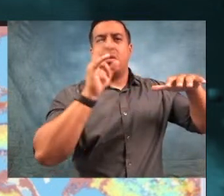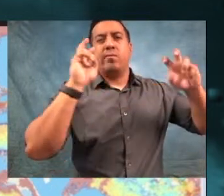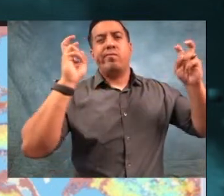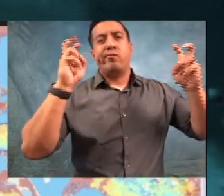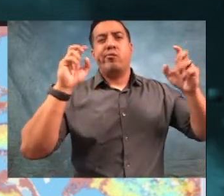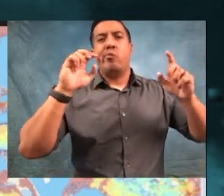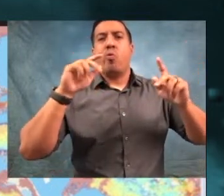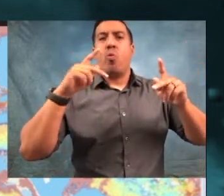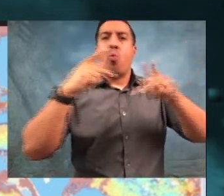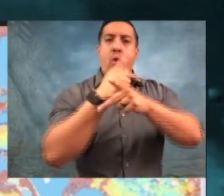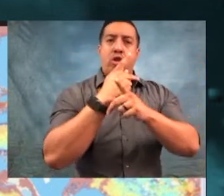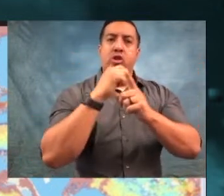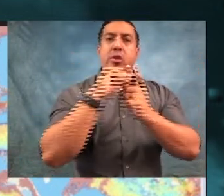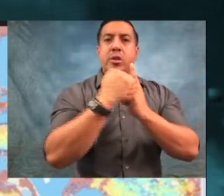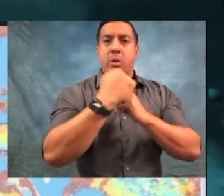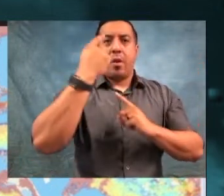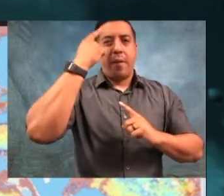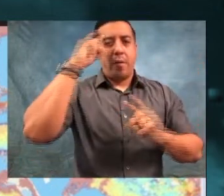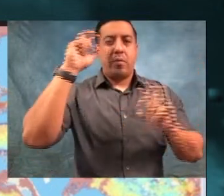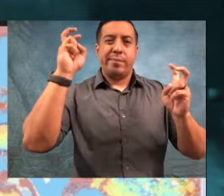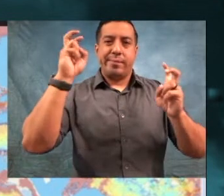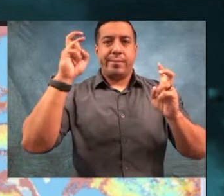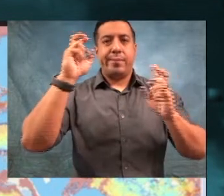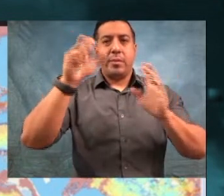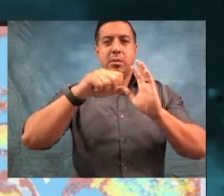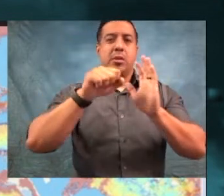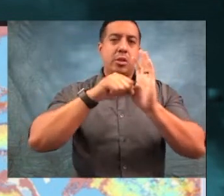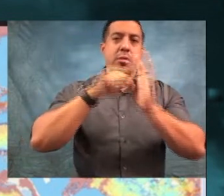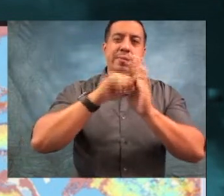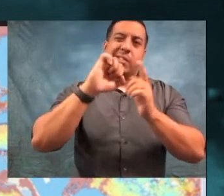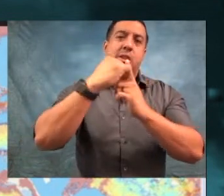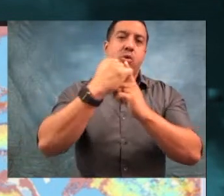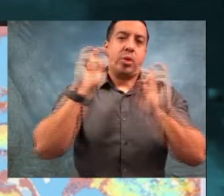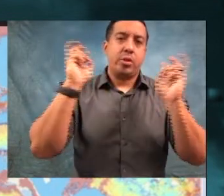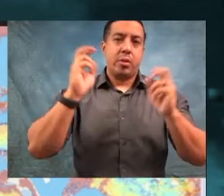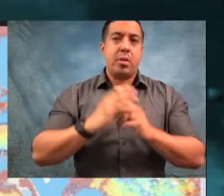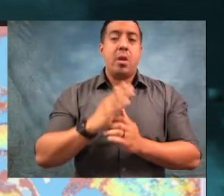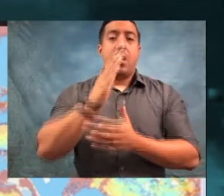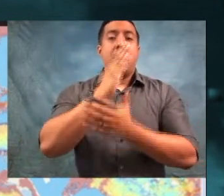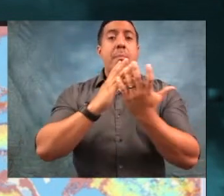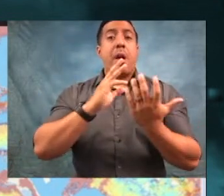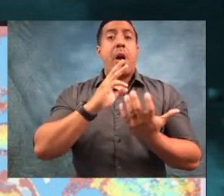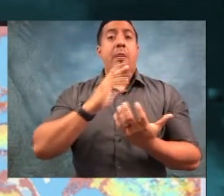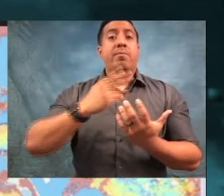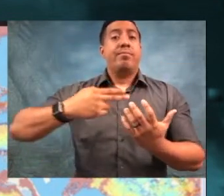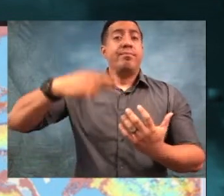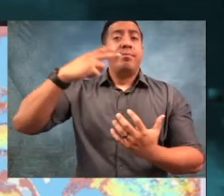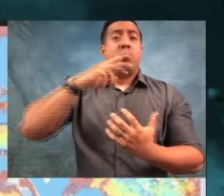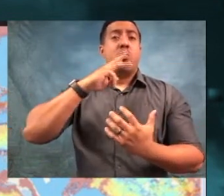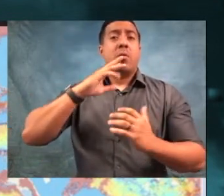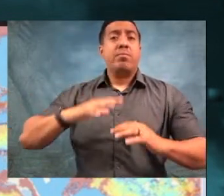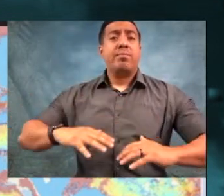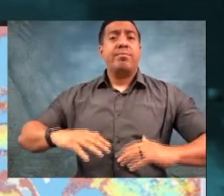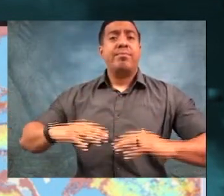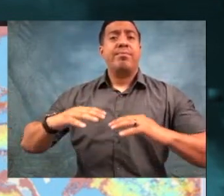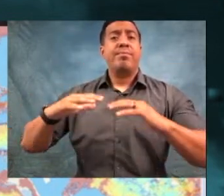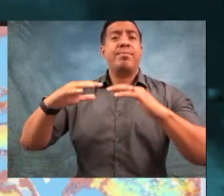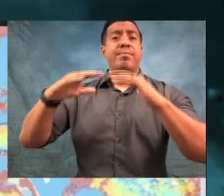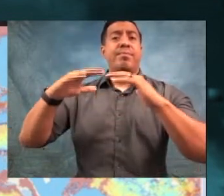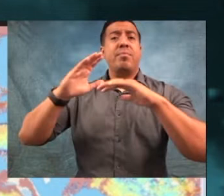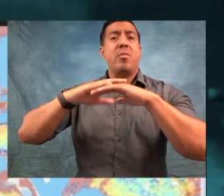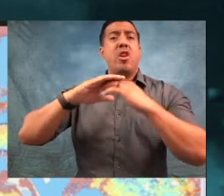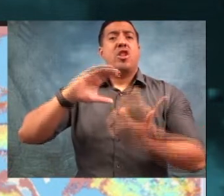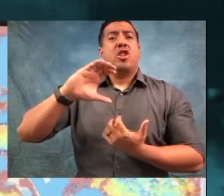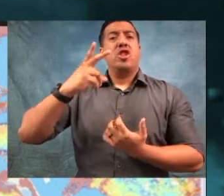worst case Category 4 landfall scenario. And then some of that high water extends up